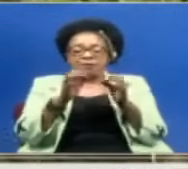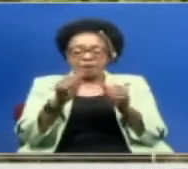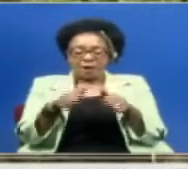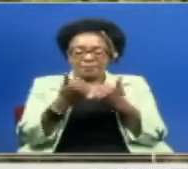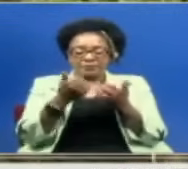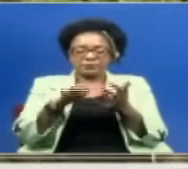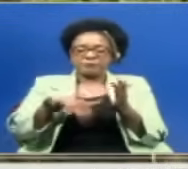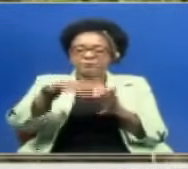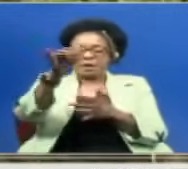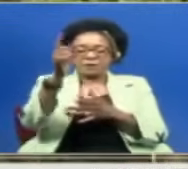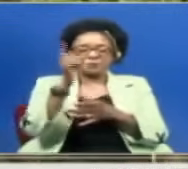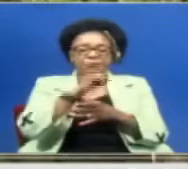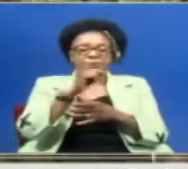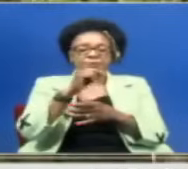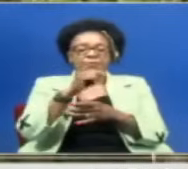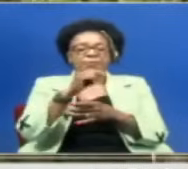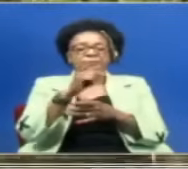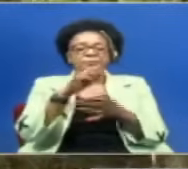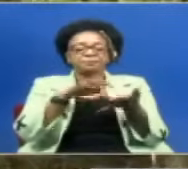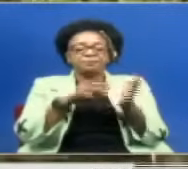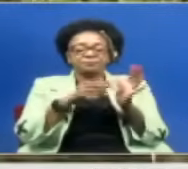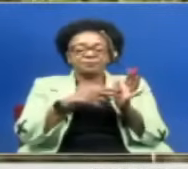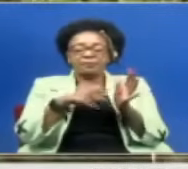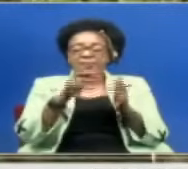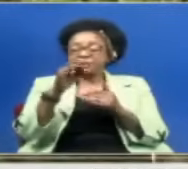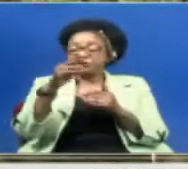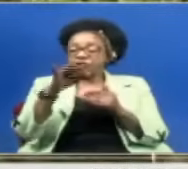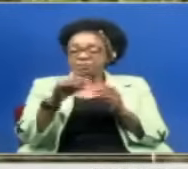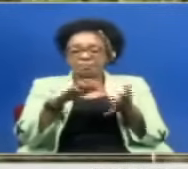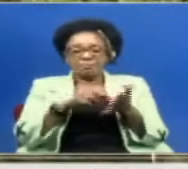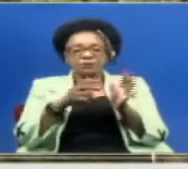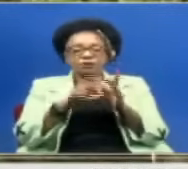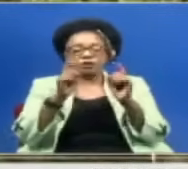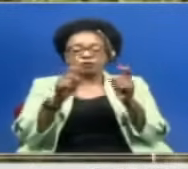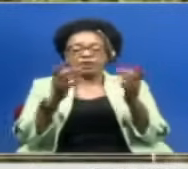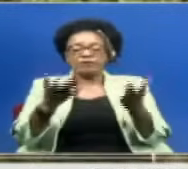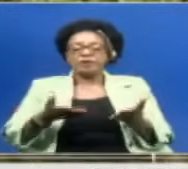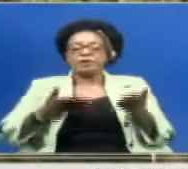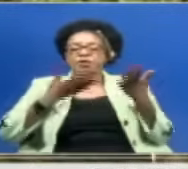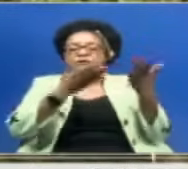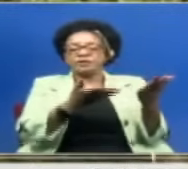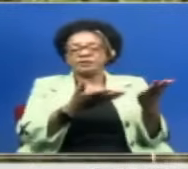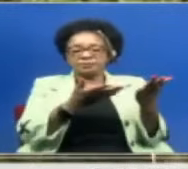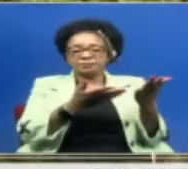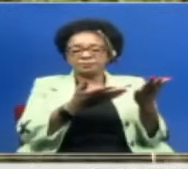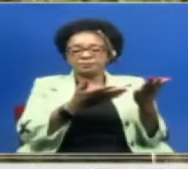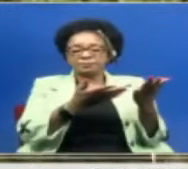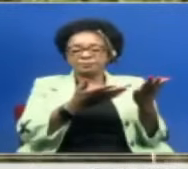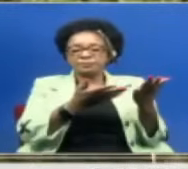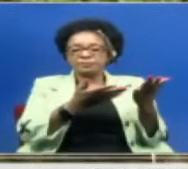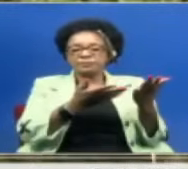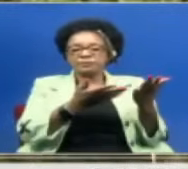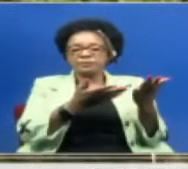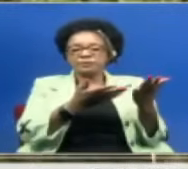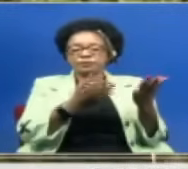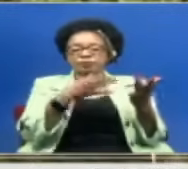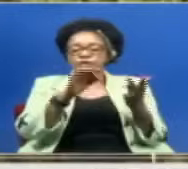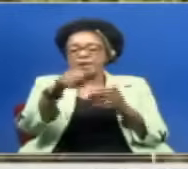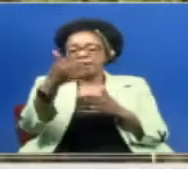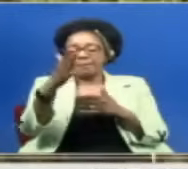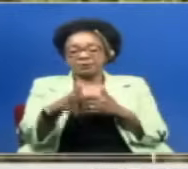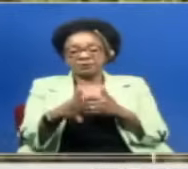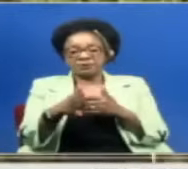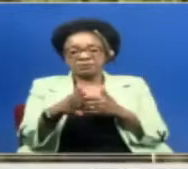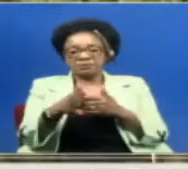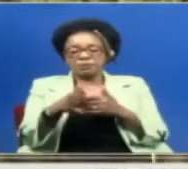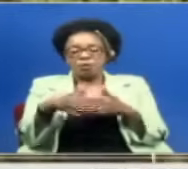country is absentia, and therefore he should have handed over presidency temporarily to someone else,